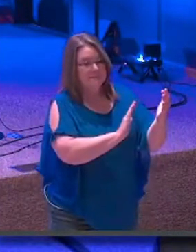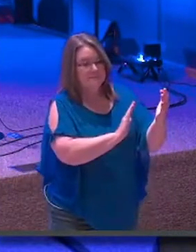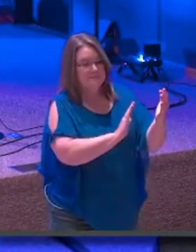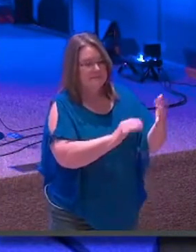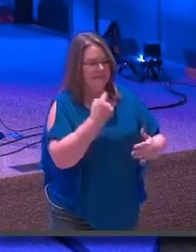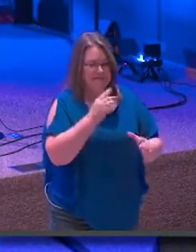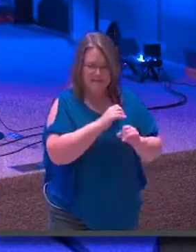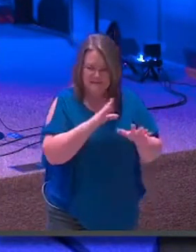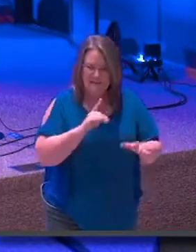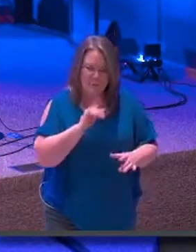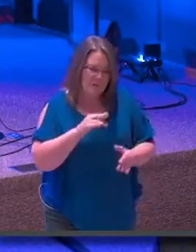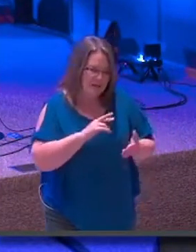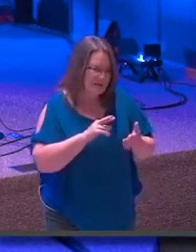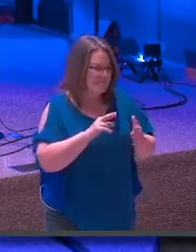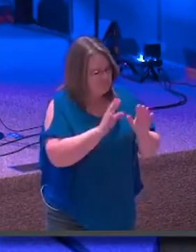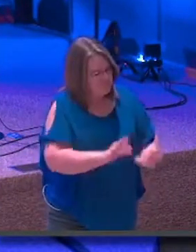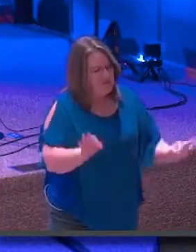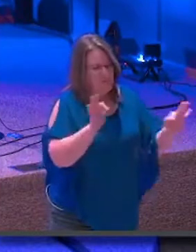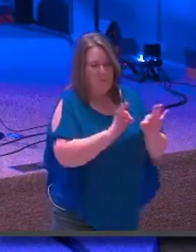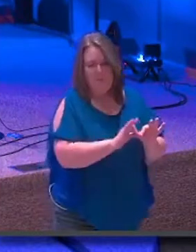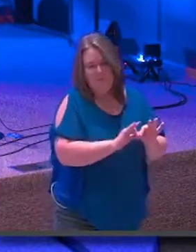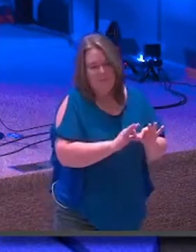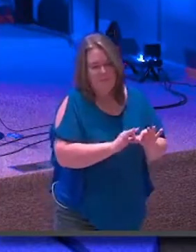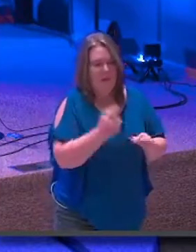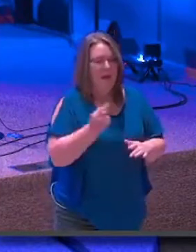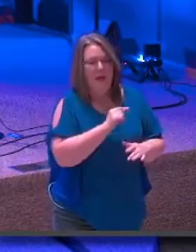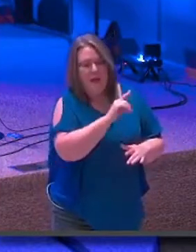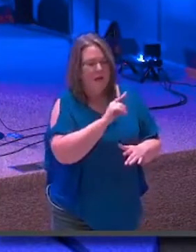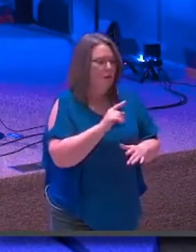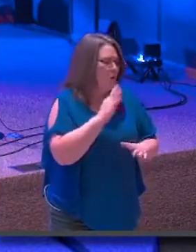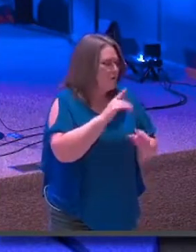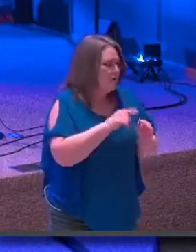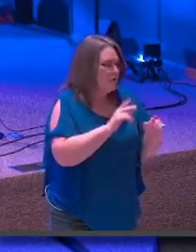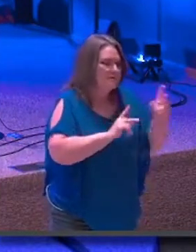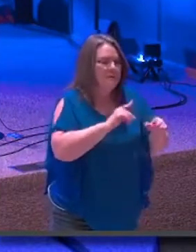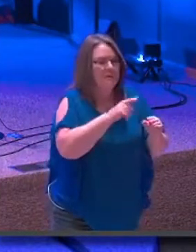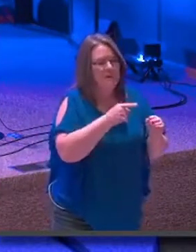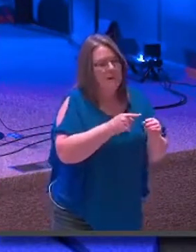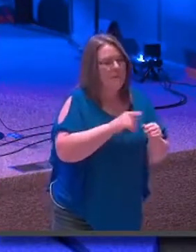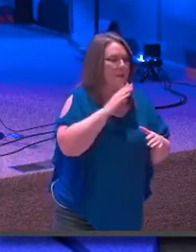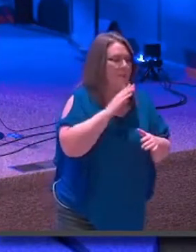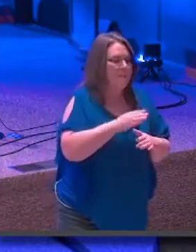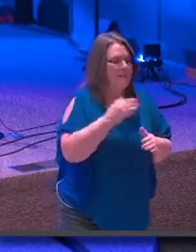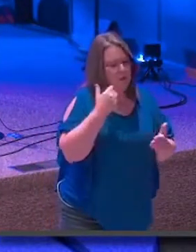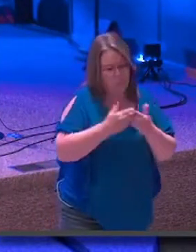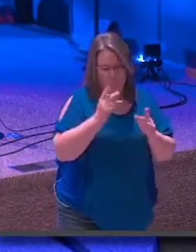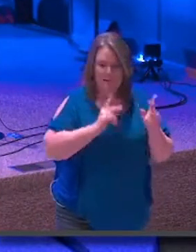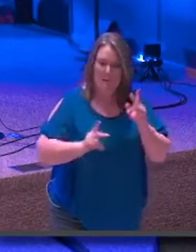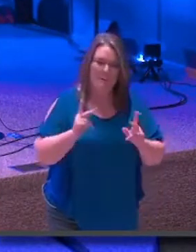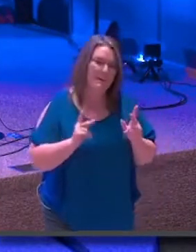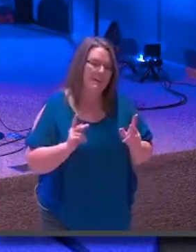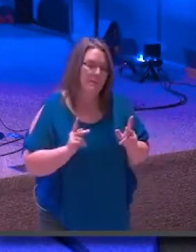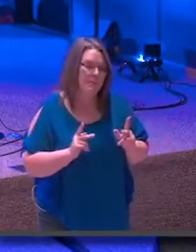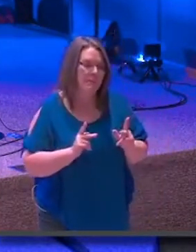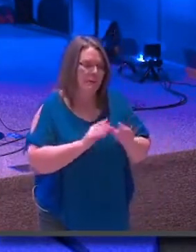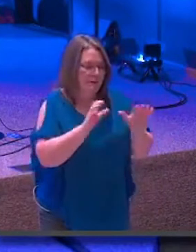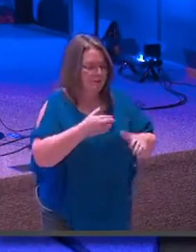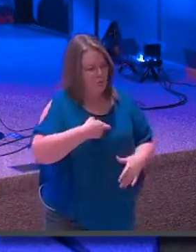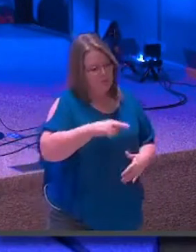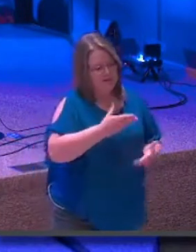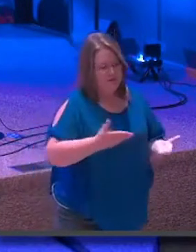really meaningful at all, and only talks to people about being good people, do religious